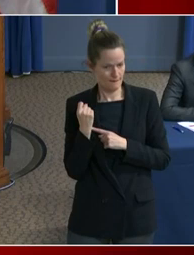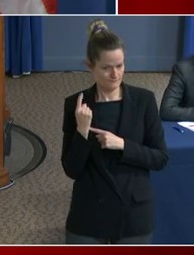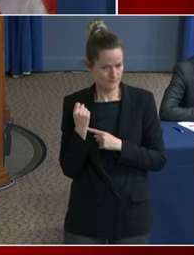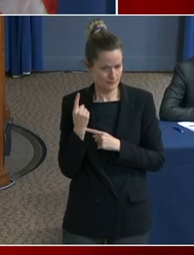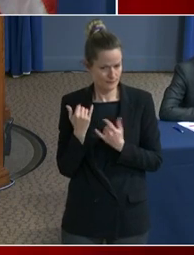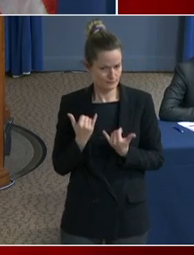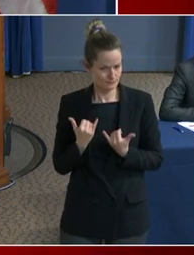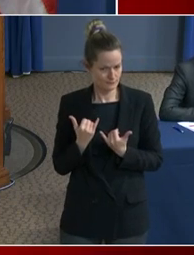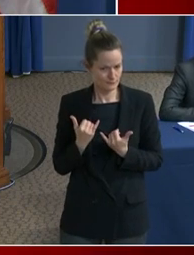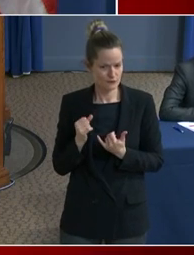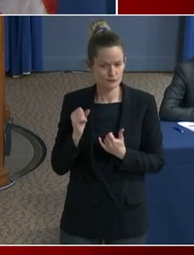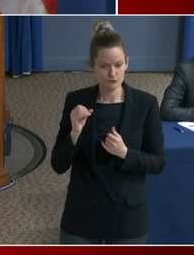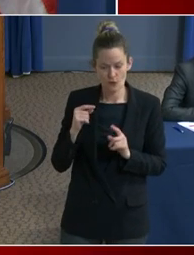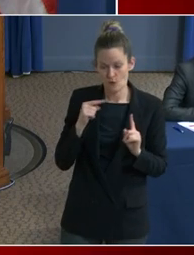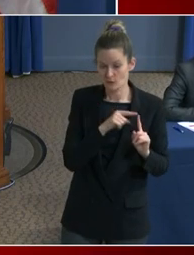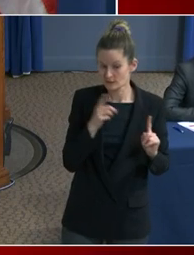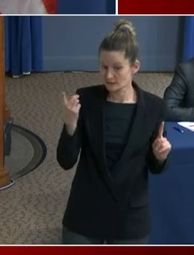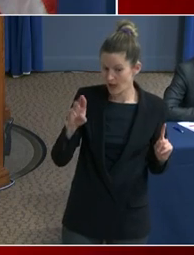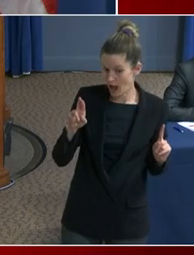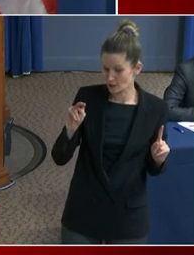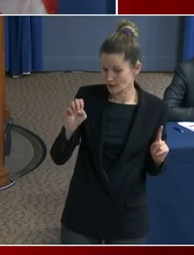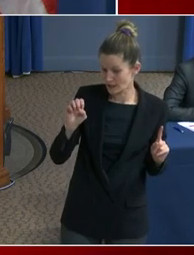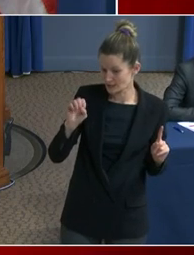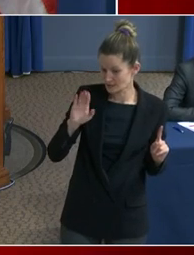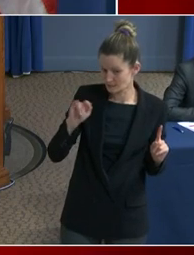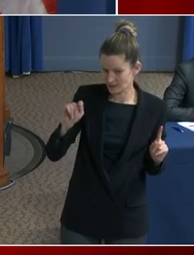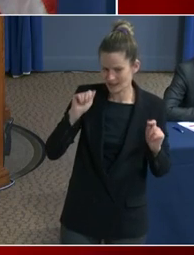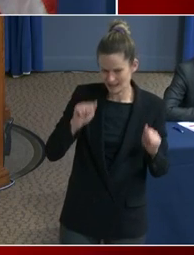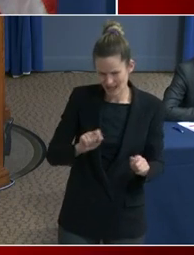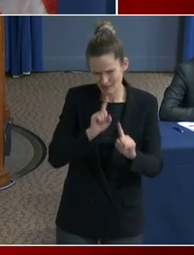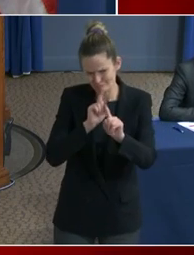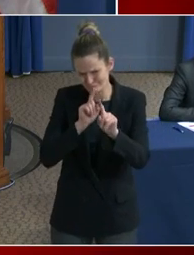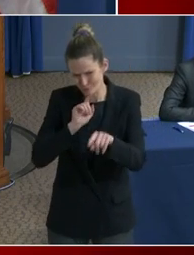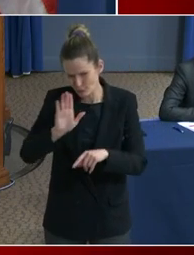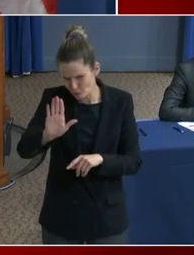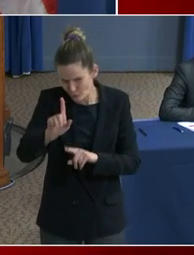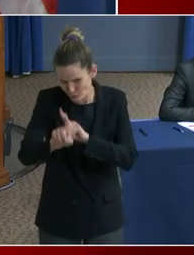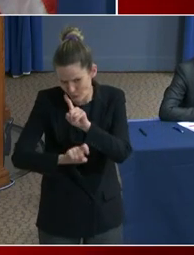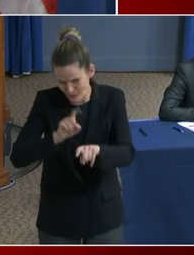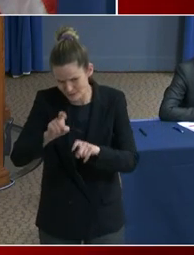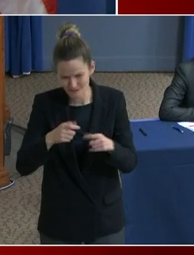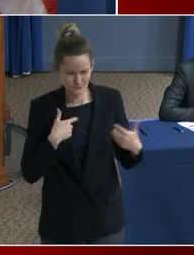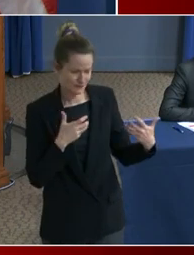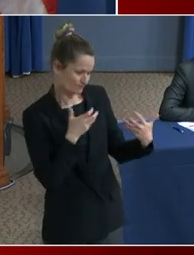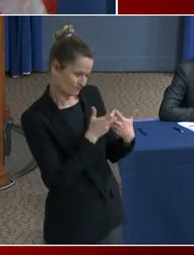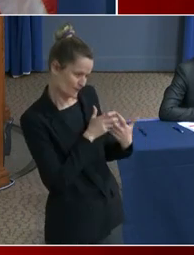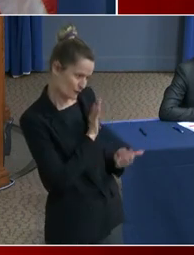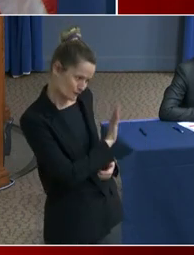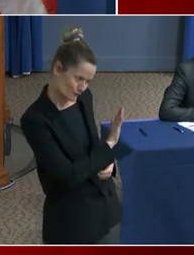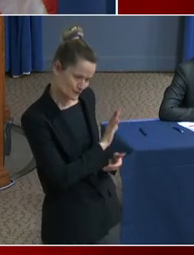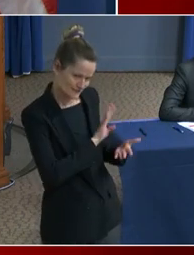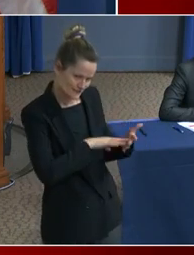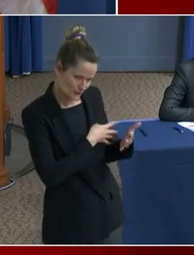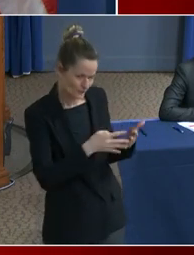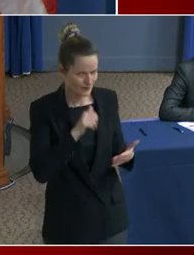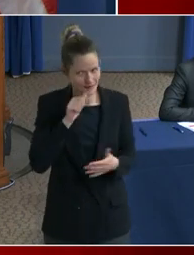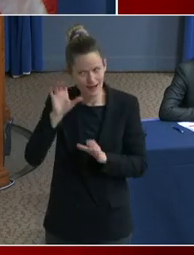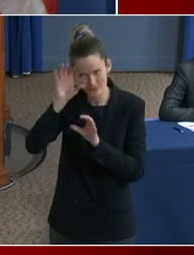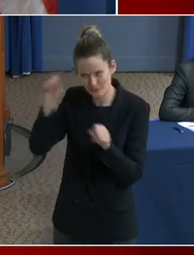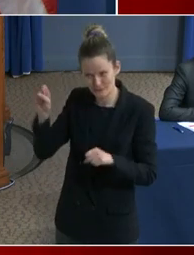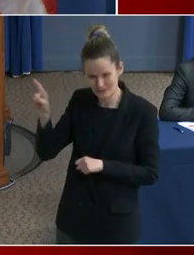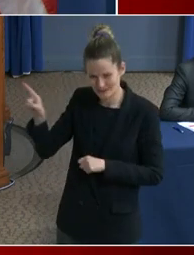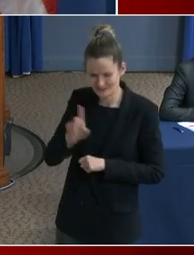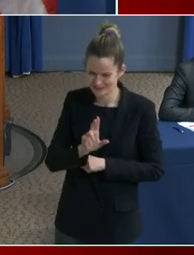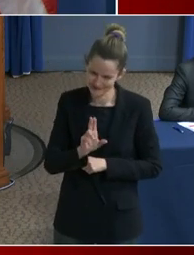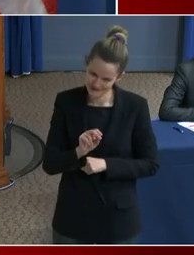Dr. Nesbitt could talk directly to DC residents about what her discussions at a national level mean for